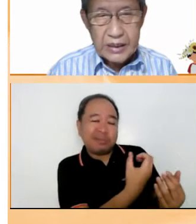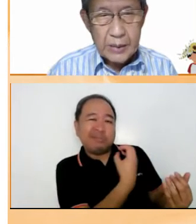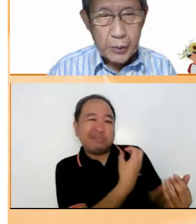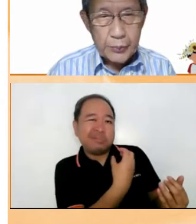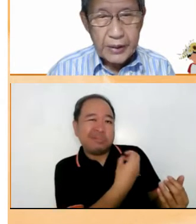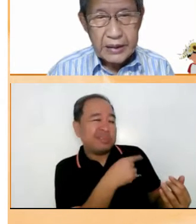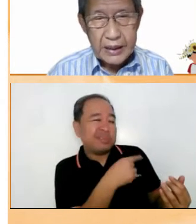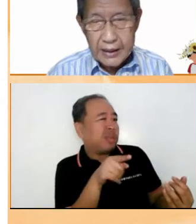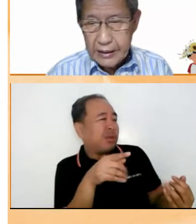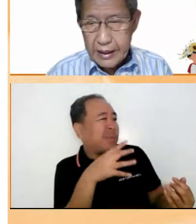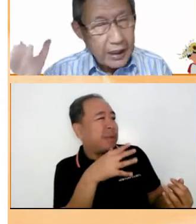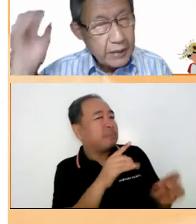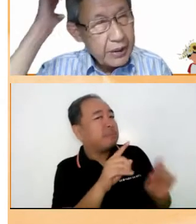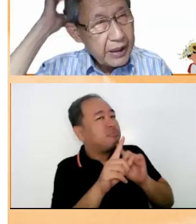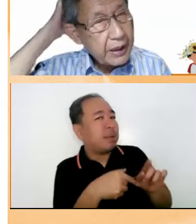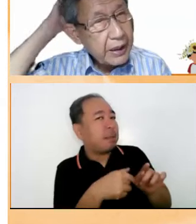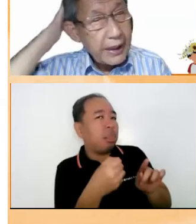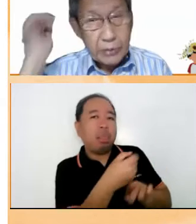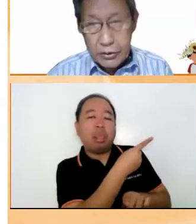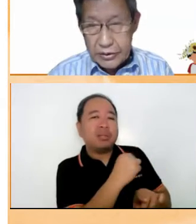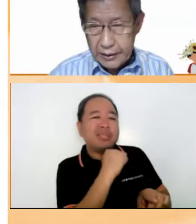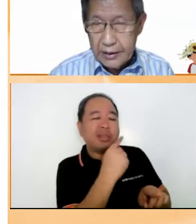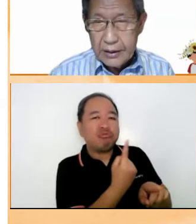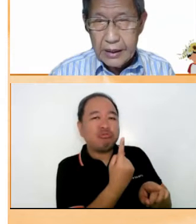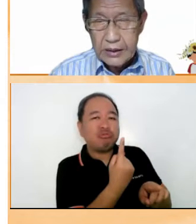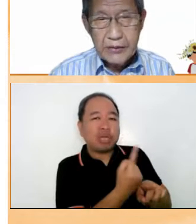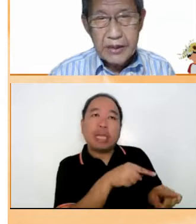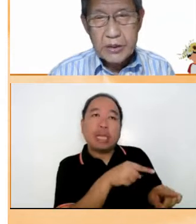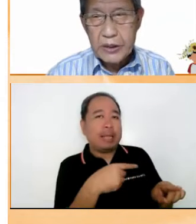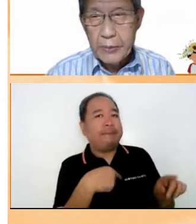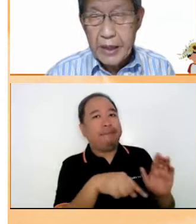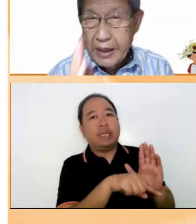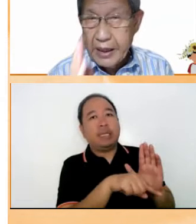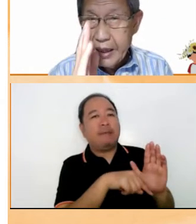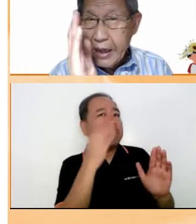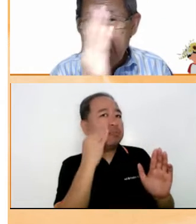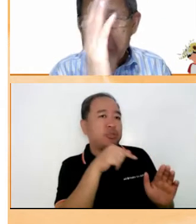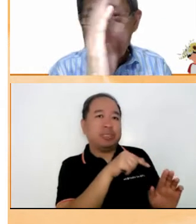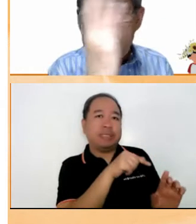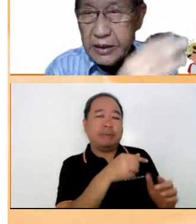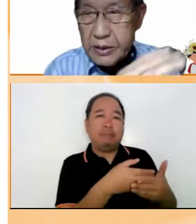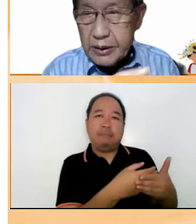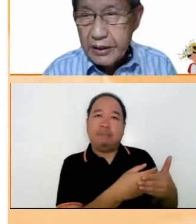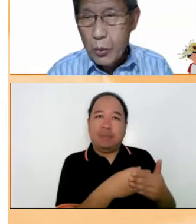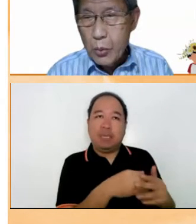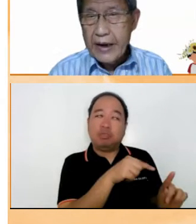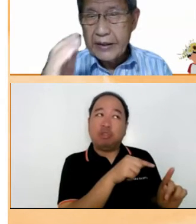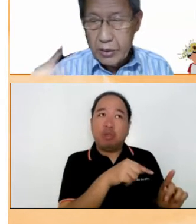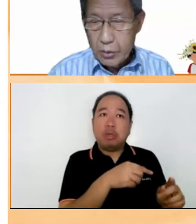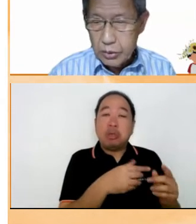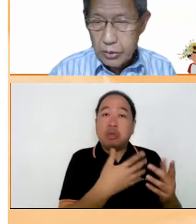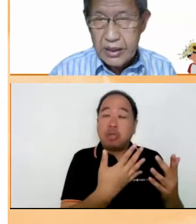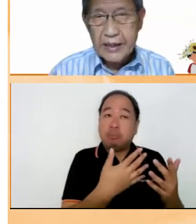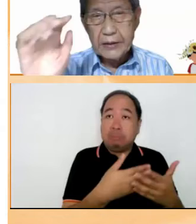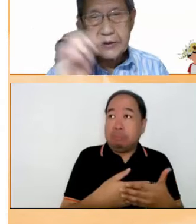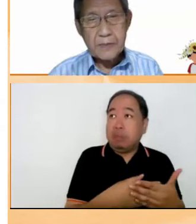responds inappropriately. That can be a toxic experience for the baby, and the brain is getting wired